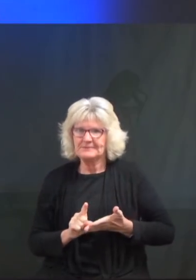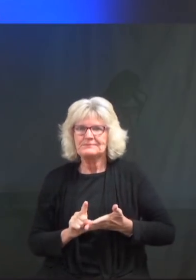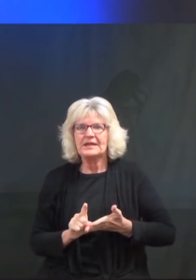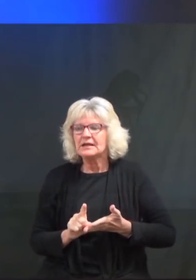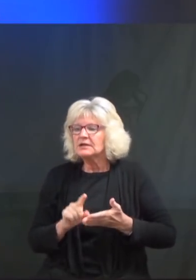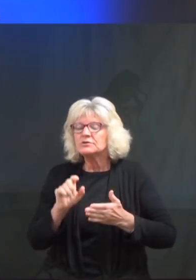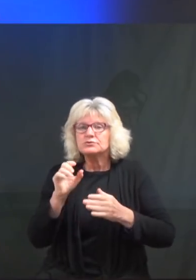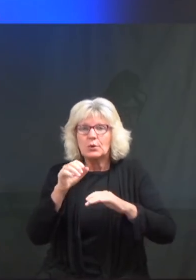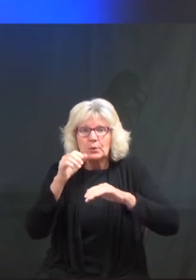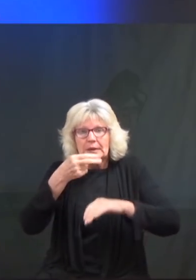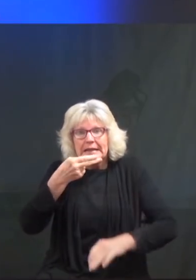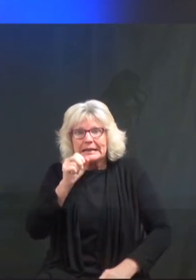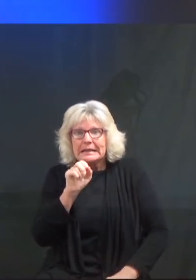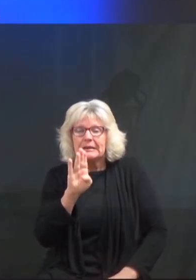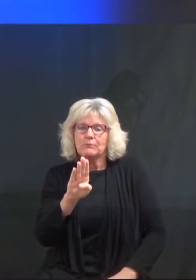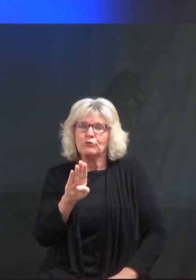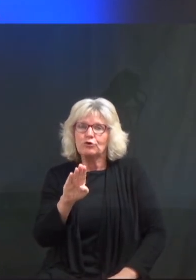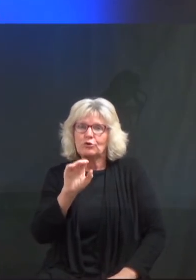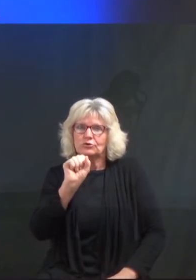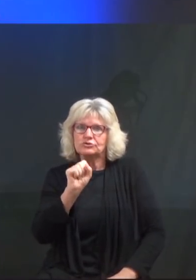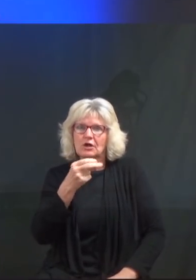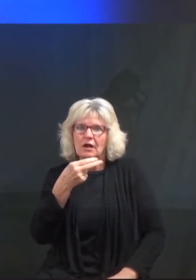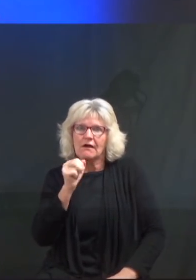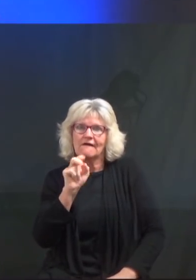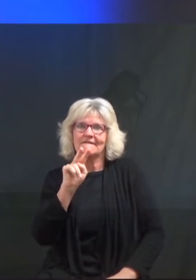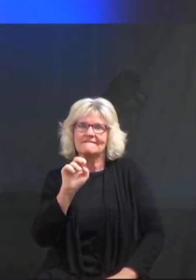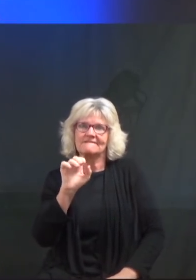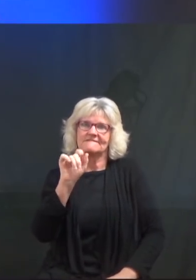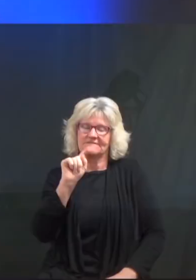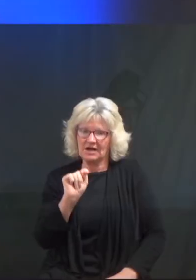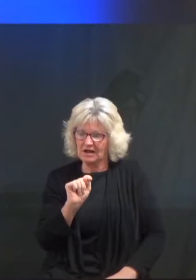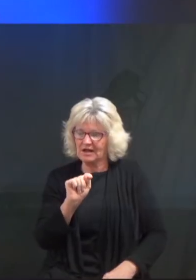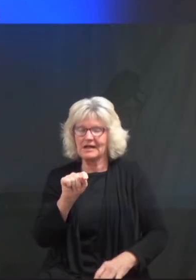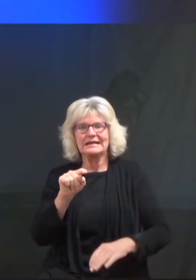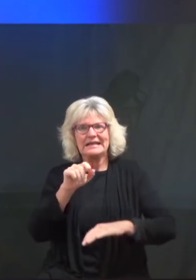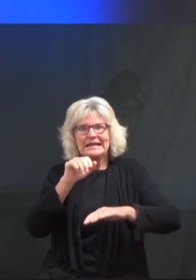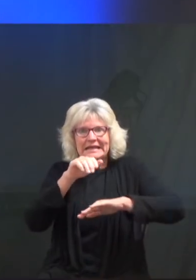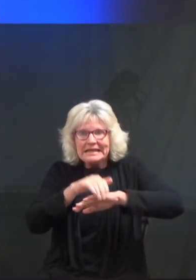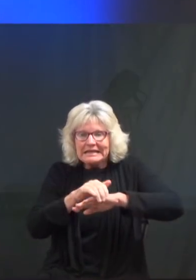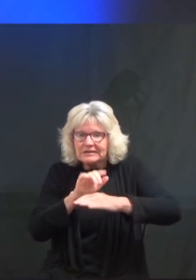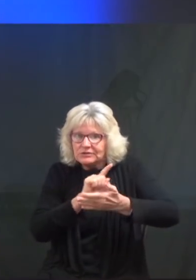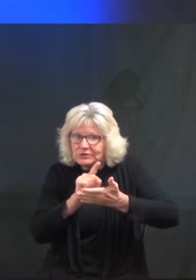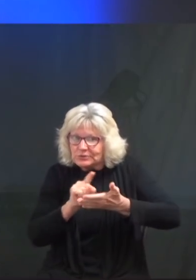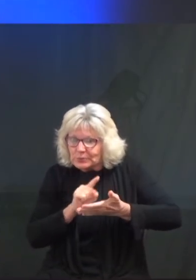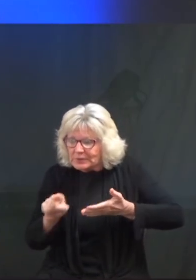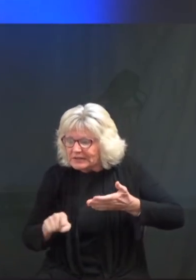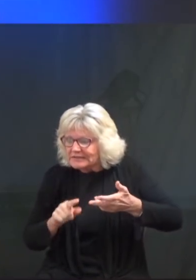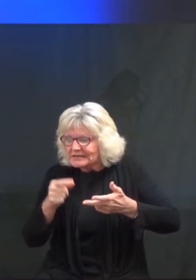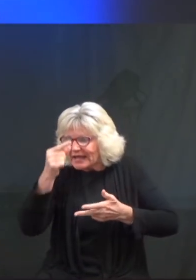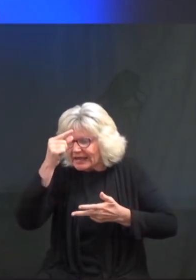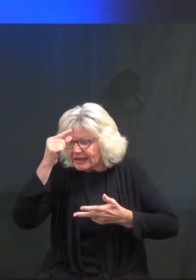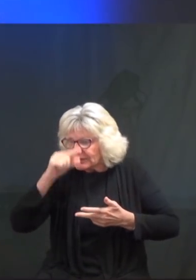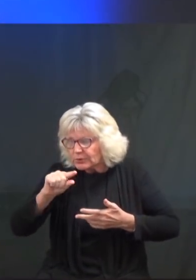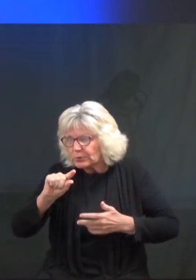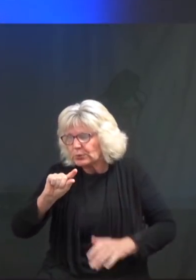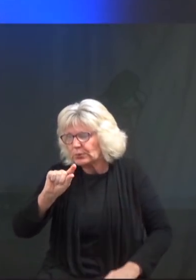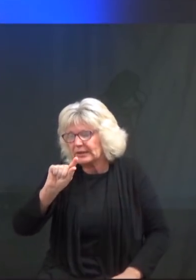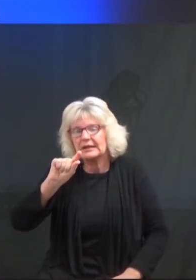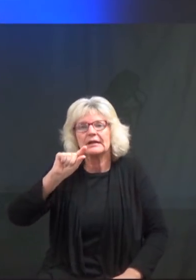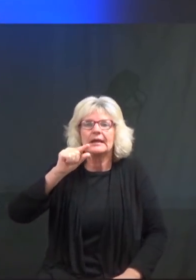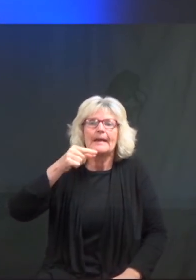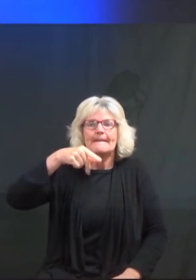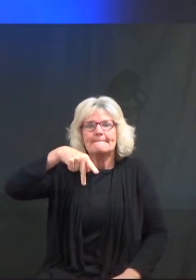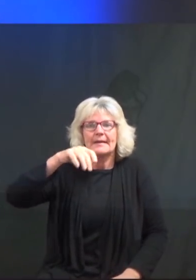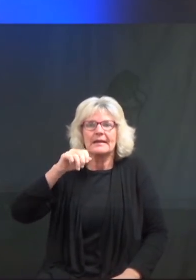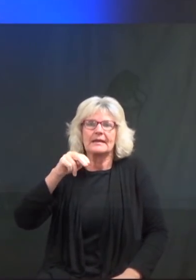the English, it's weeks, and in Greek, it's Pentecost. So in Acts, it's the first time we